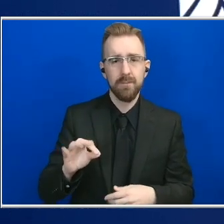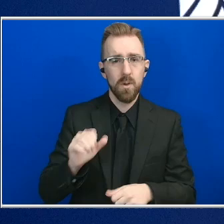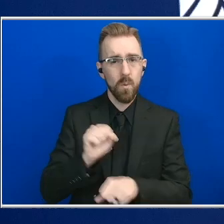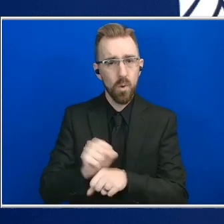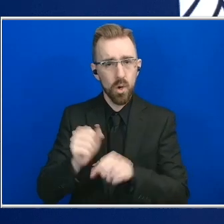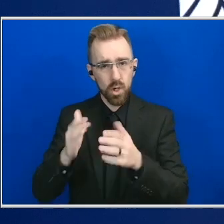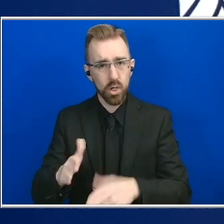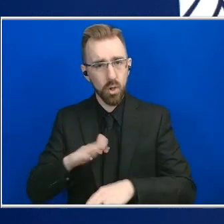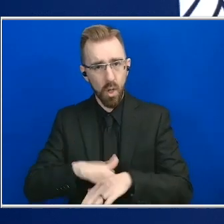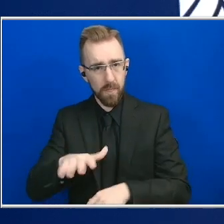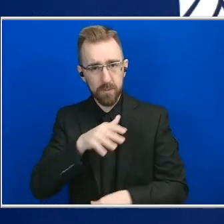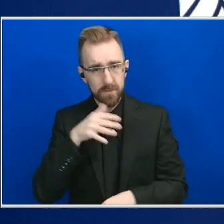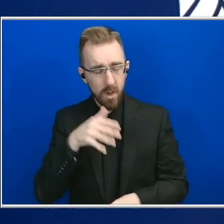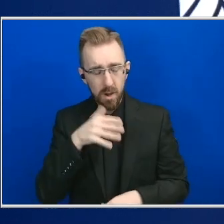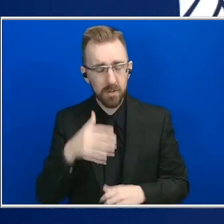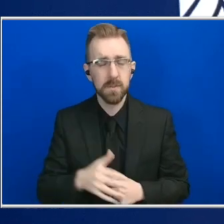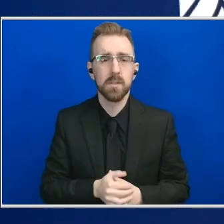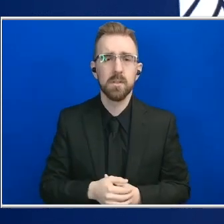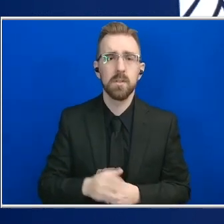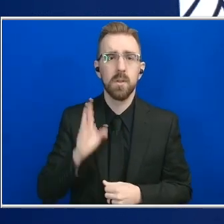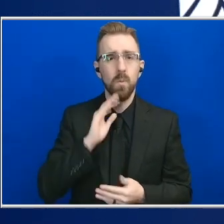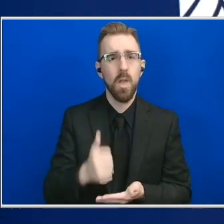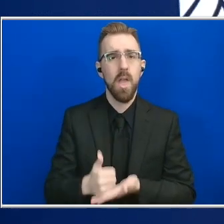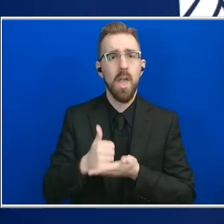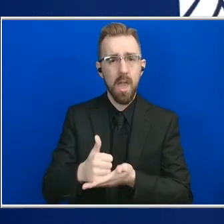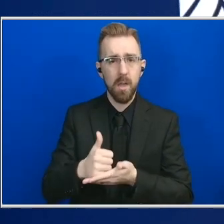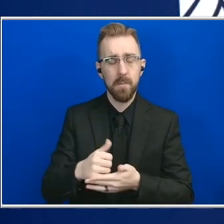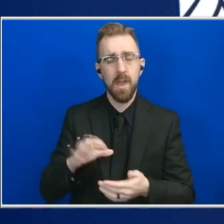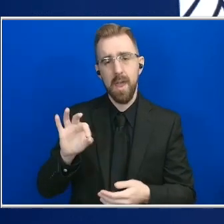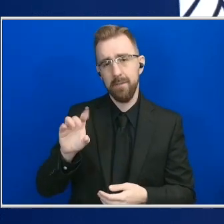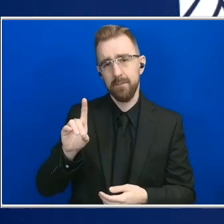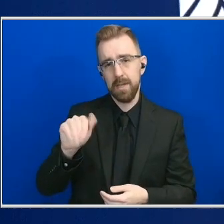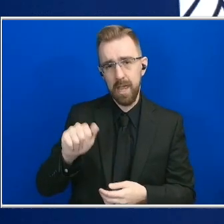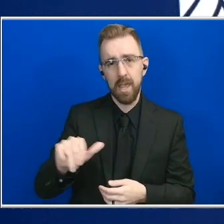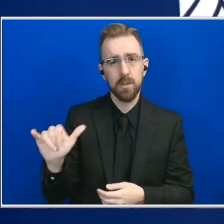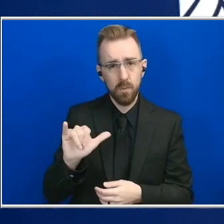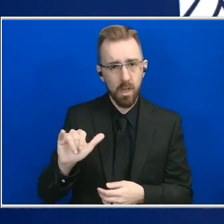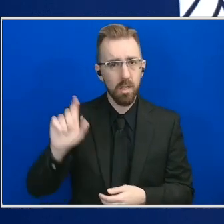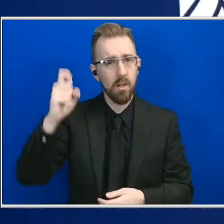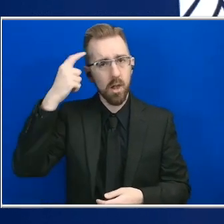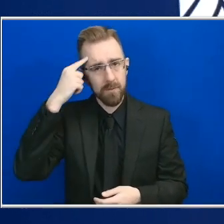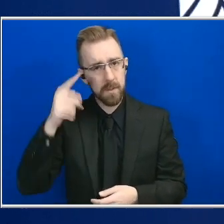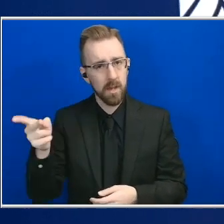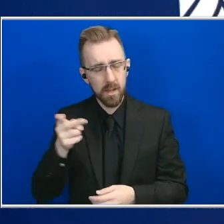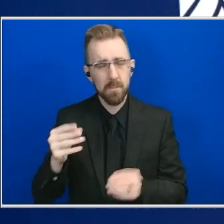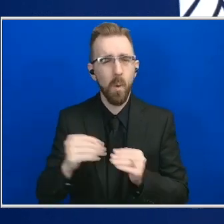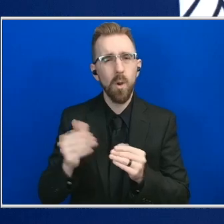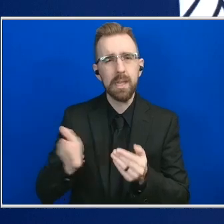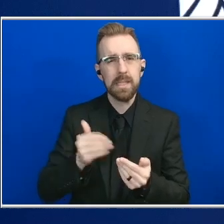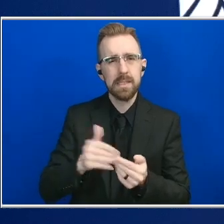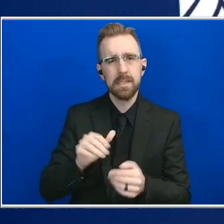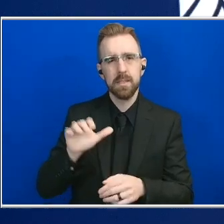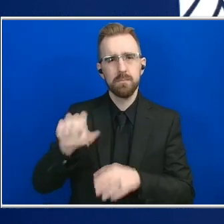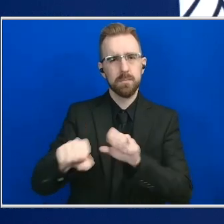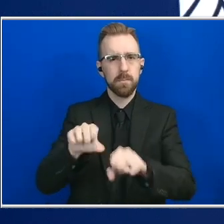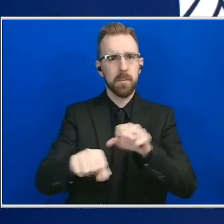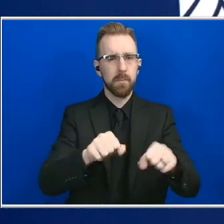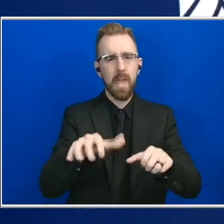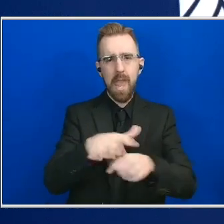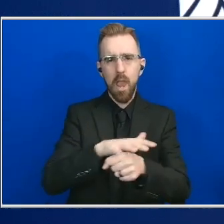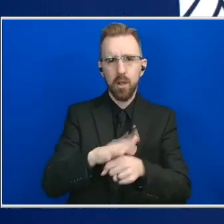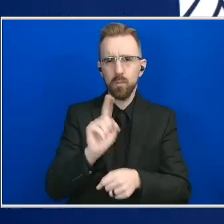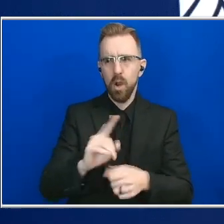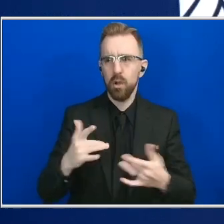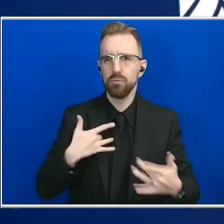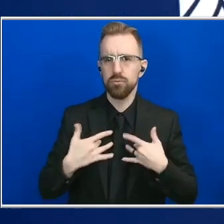farms, and it will help the FDA and the government more easily identify areas of concern and